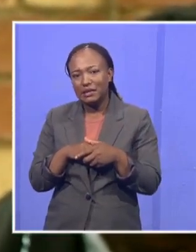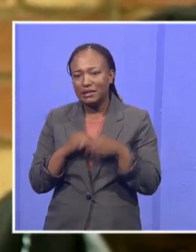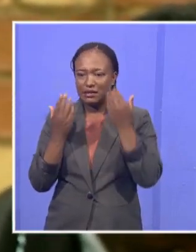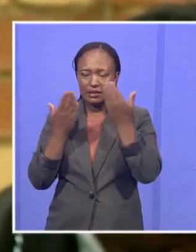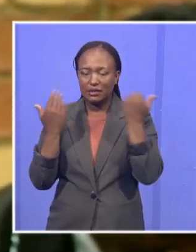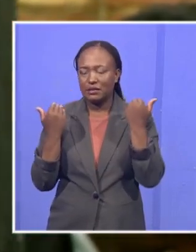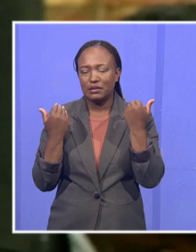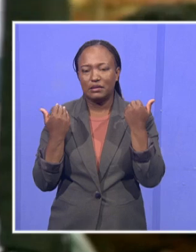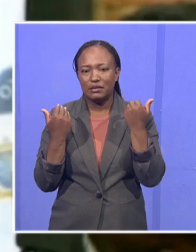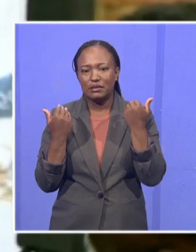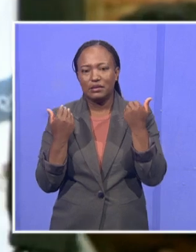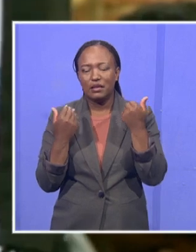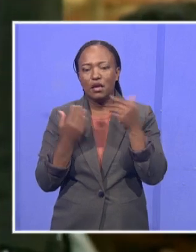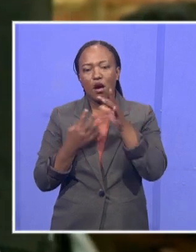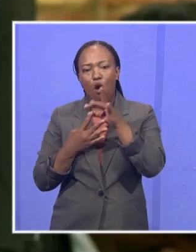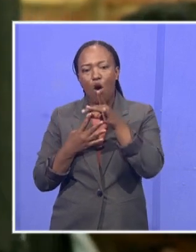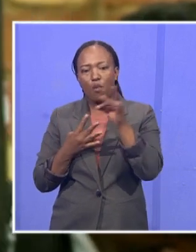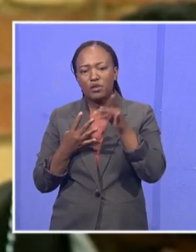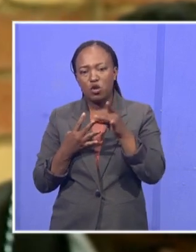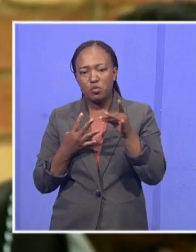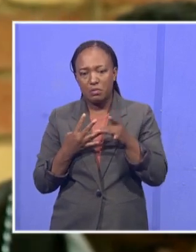decided yet, but I have options.